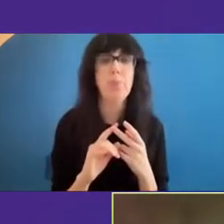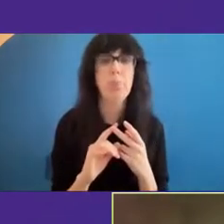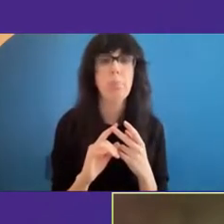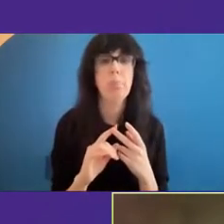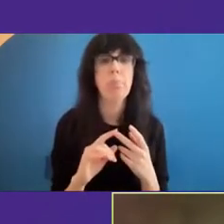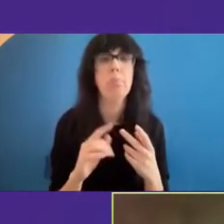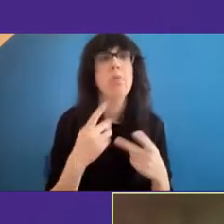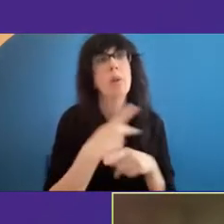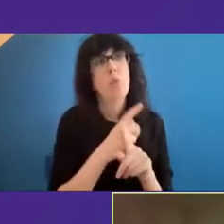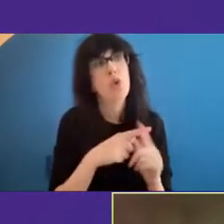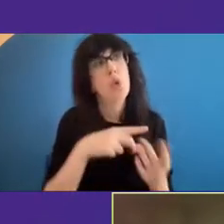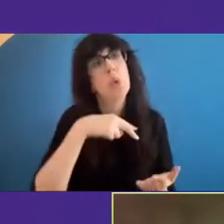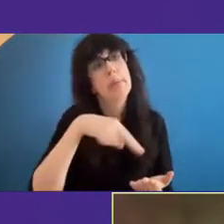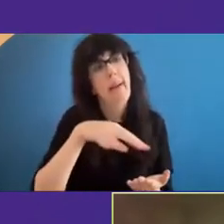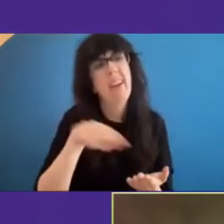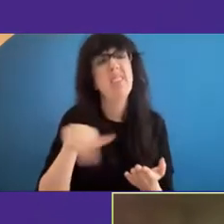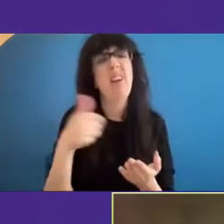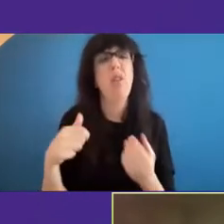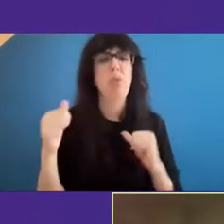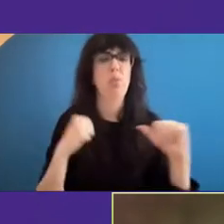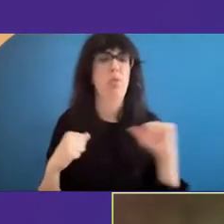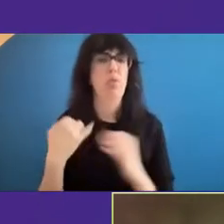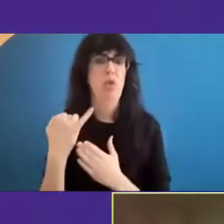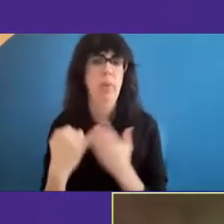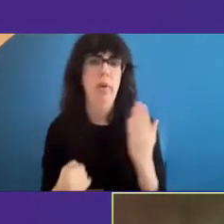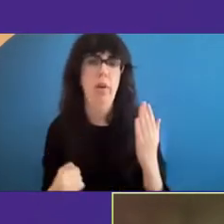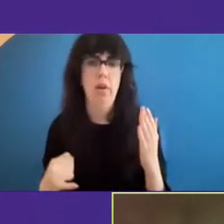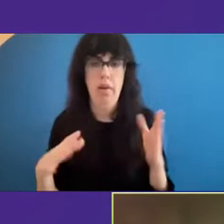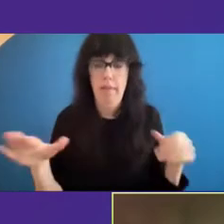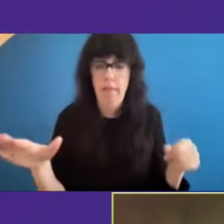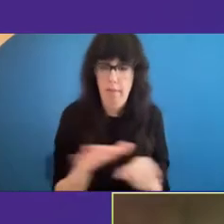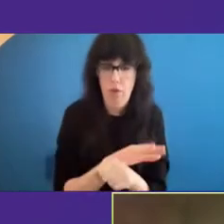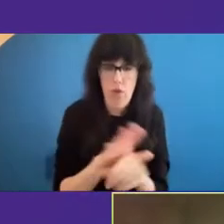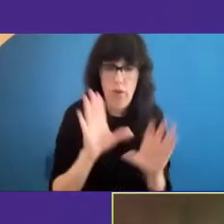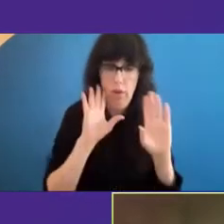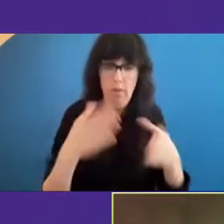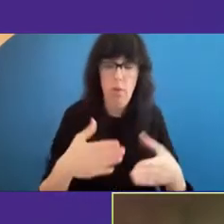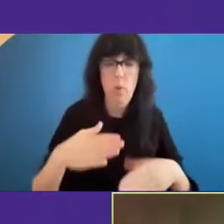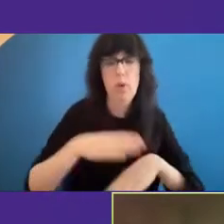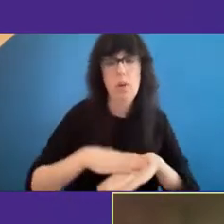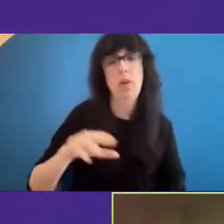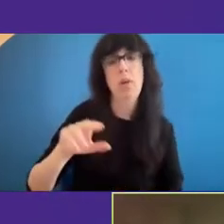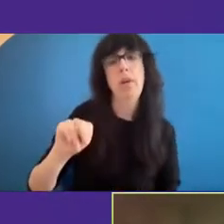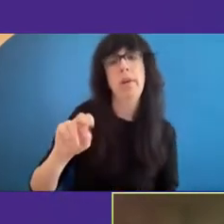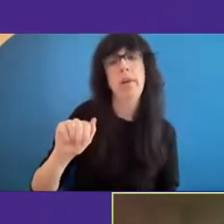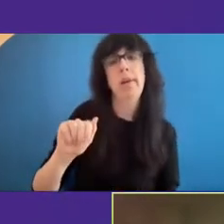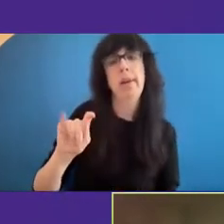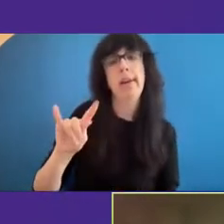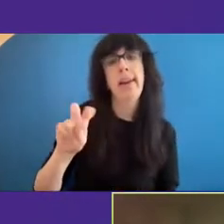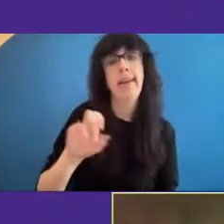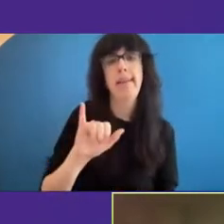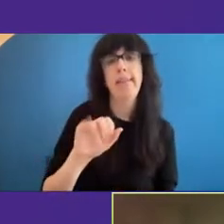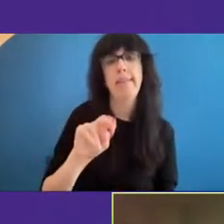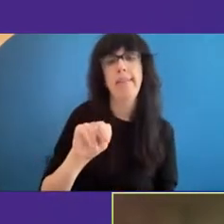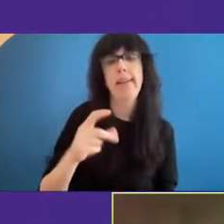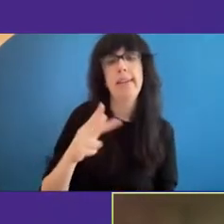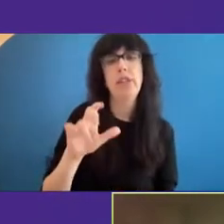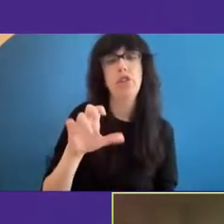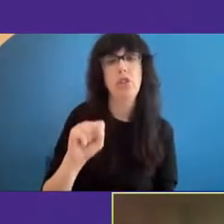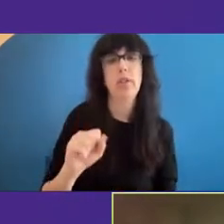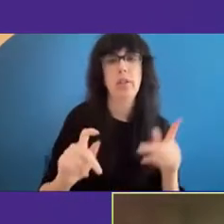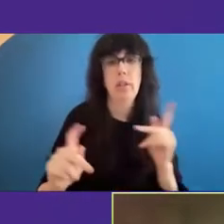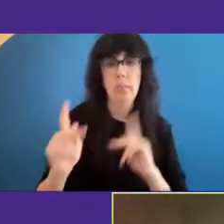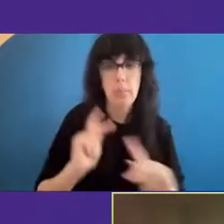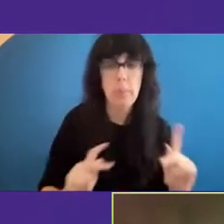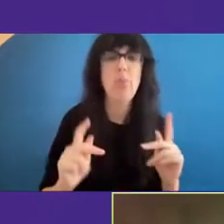of dance and other performing arts entirely for Native and Indigenous people and performing artists who are